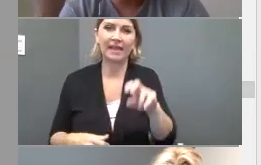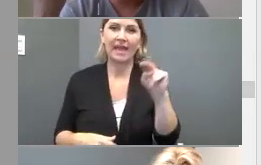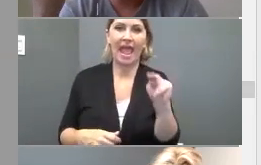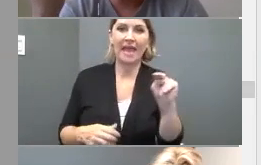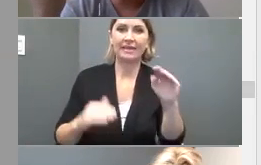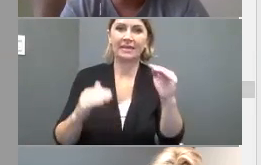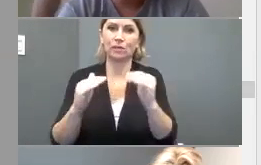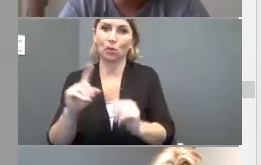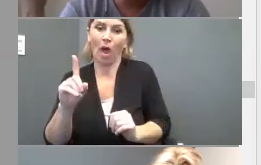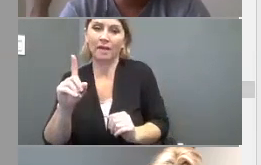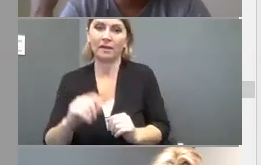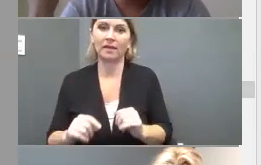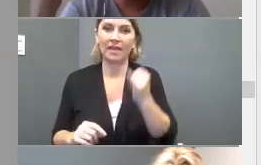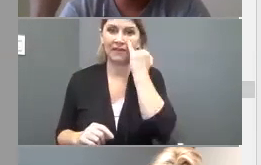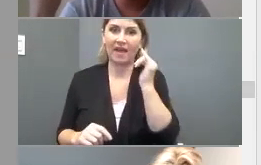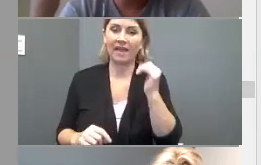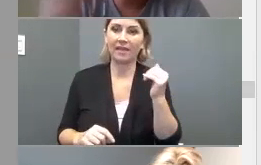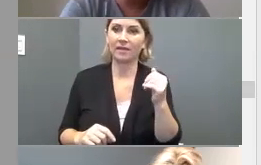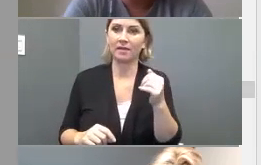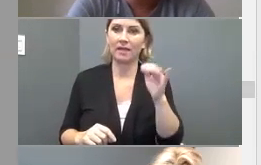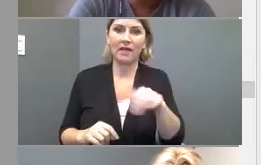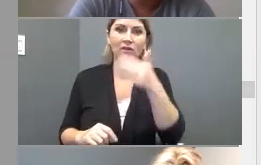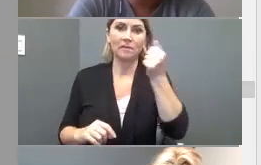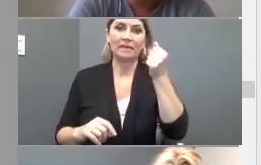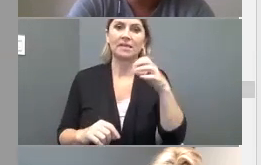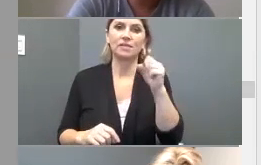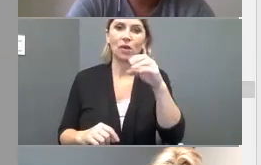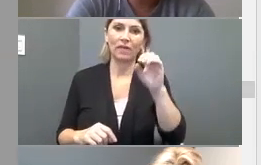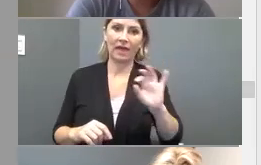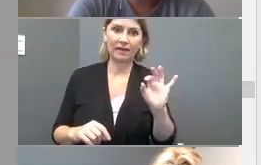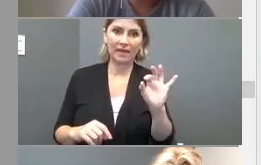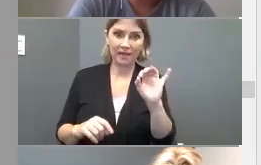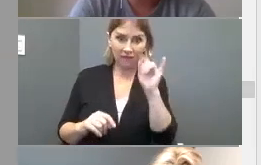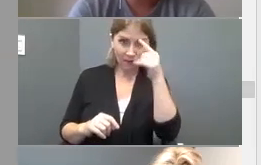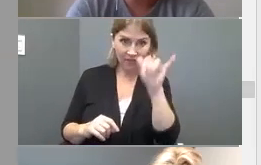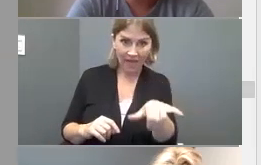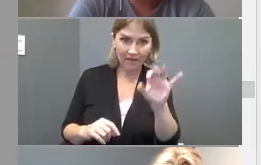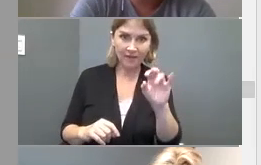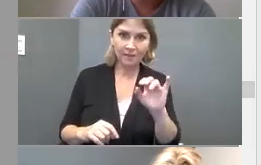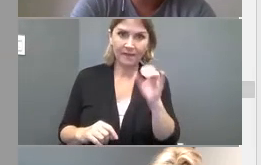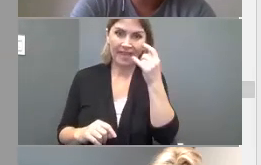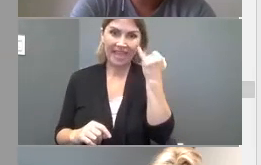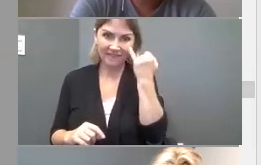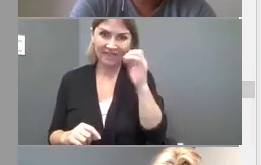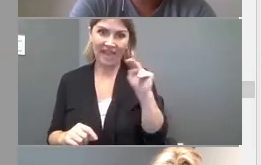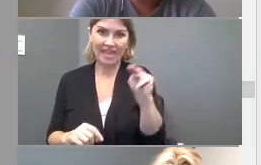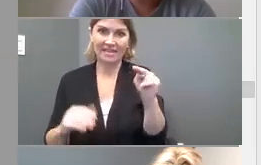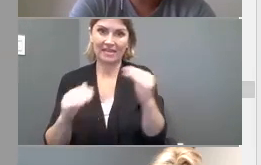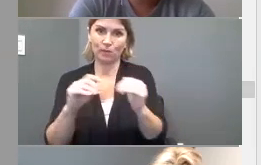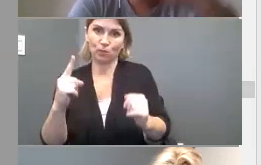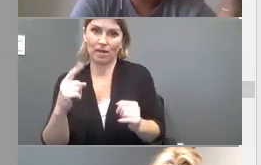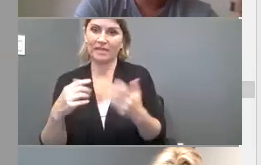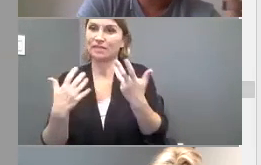I just have the one element, then merge sort works fine, right? Because we have this base case here, because a single element is always sorted.